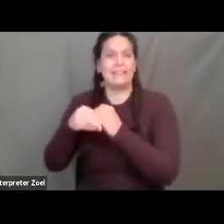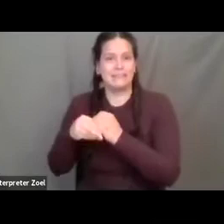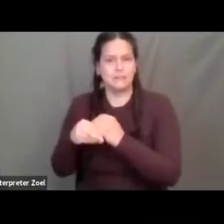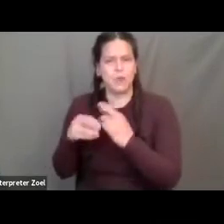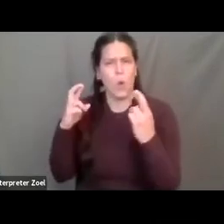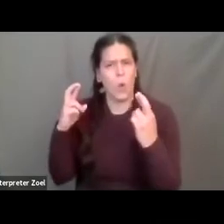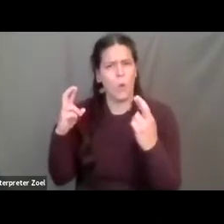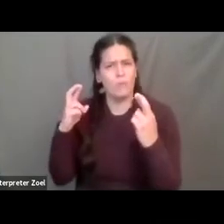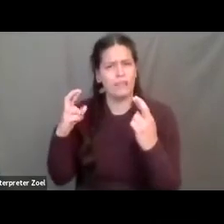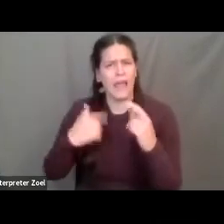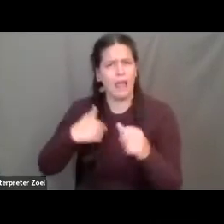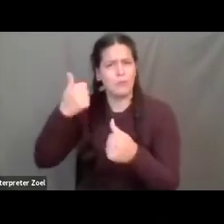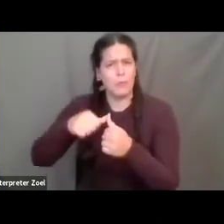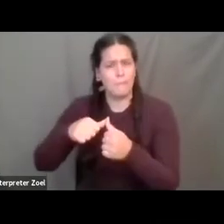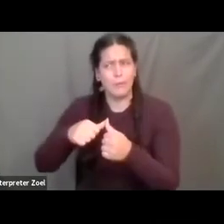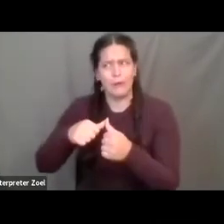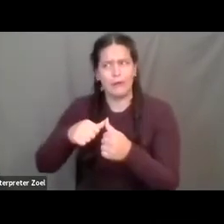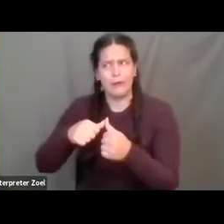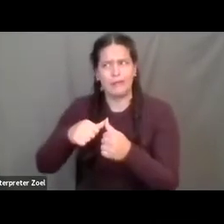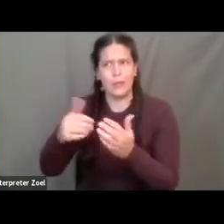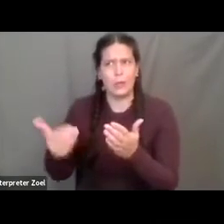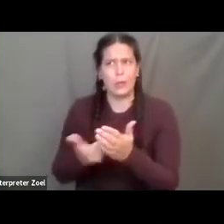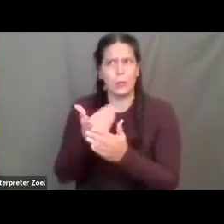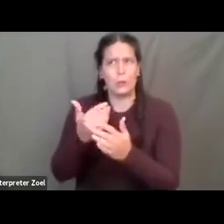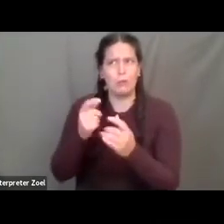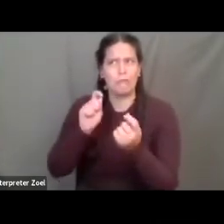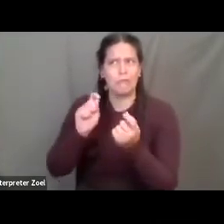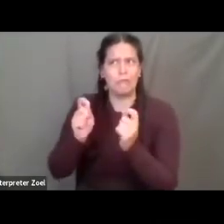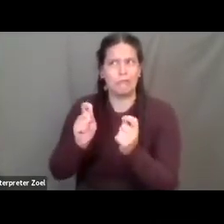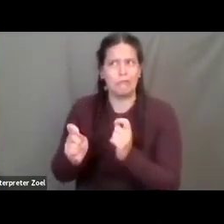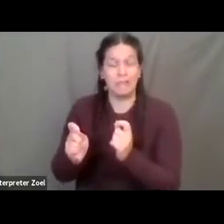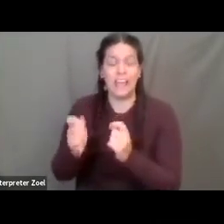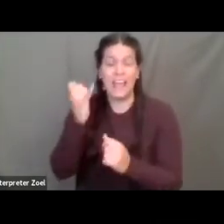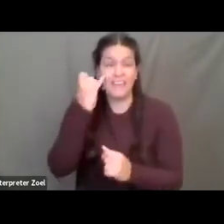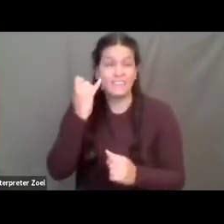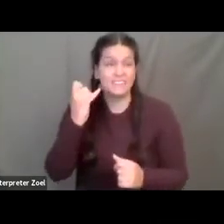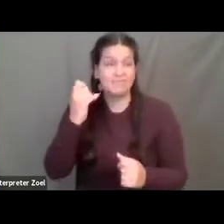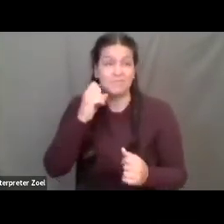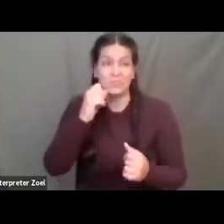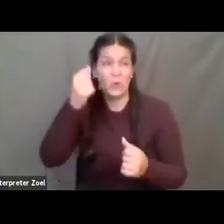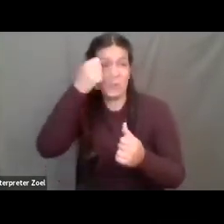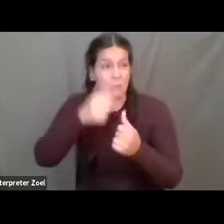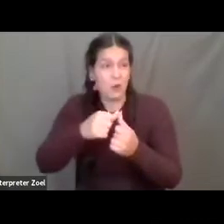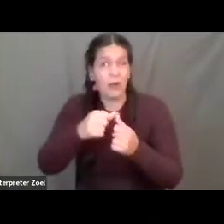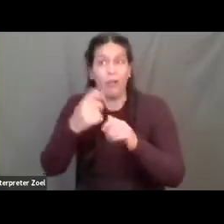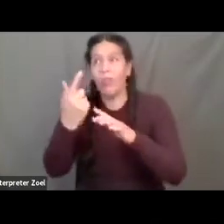I remember what I did. And if not, I'll make it up just like I always do.